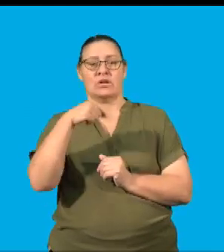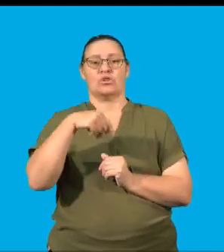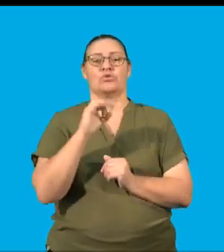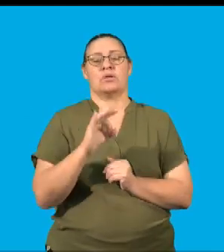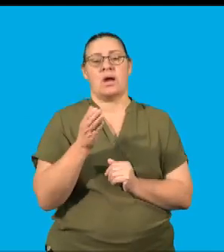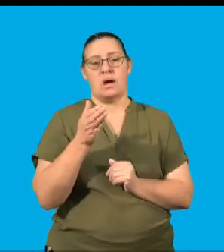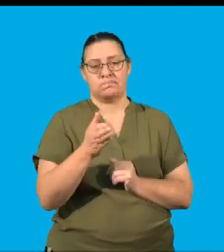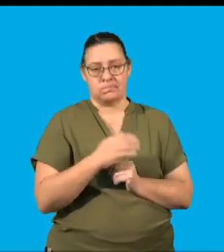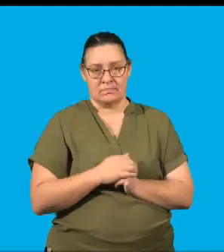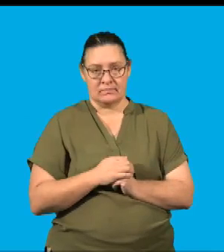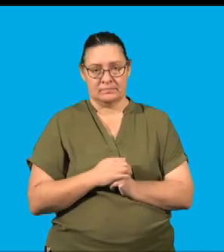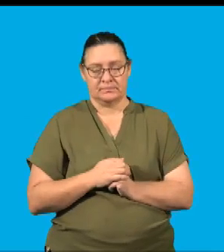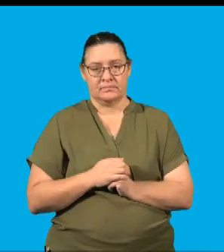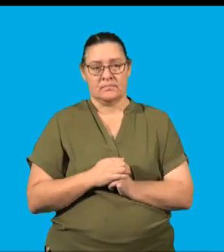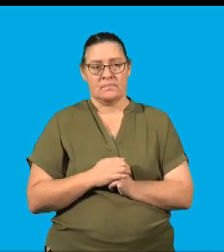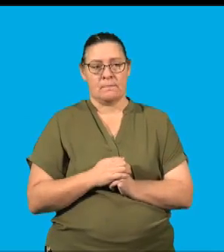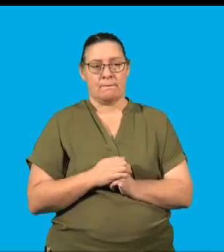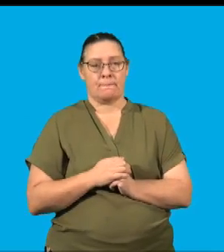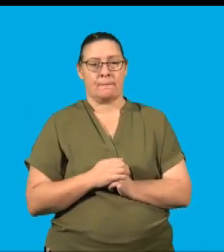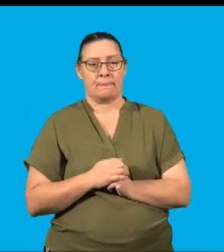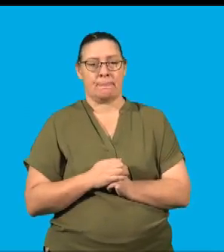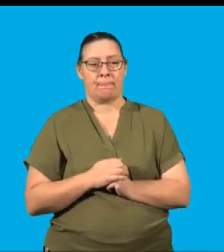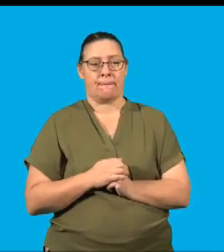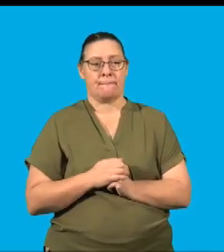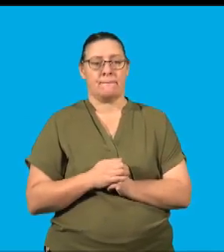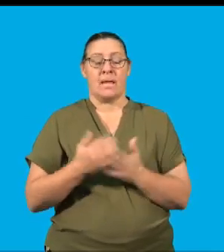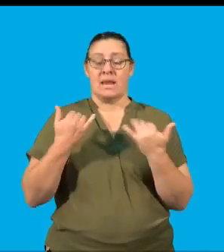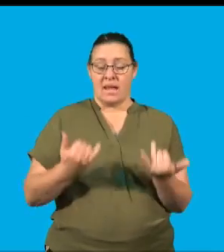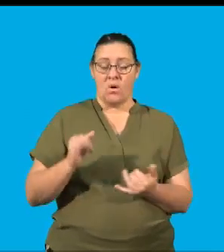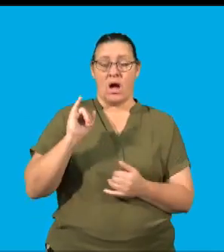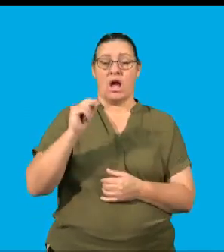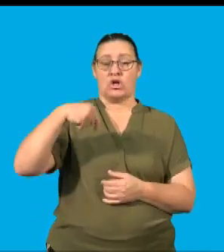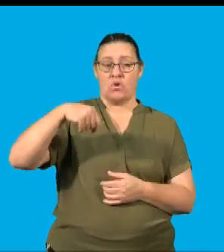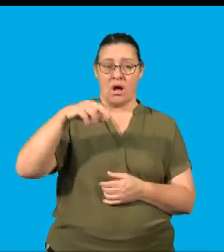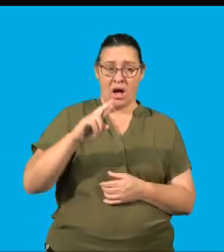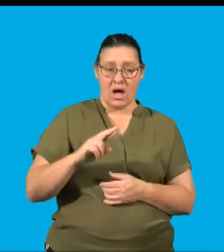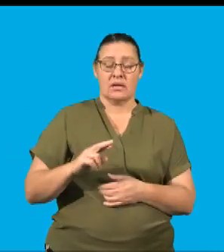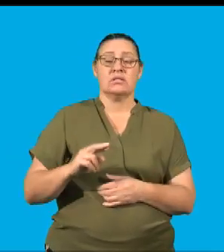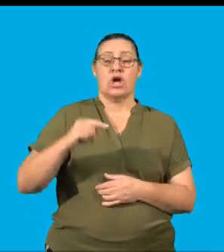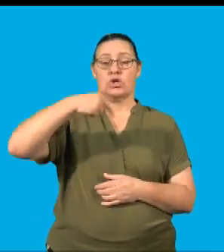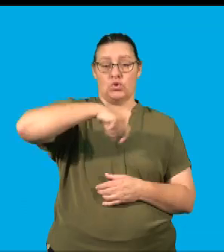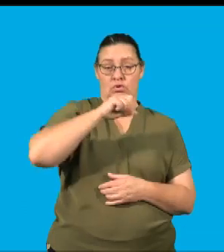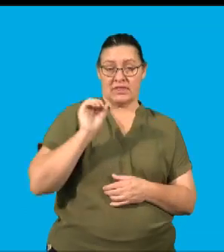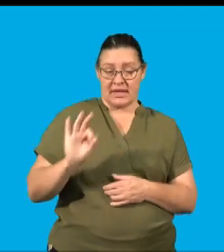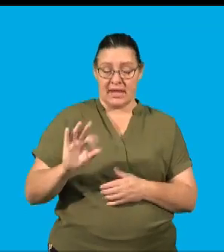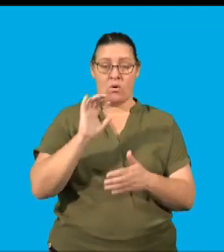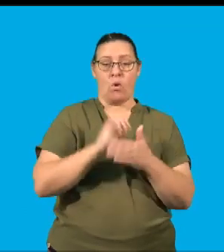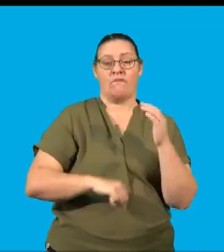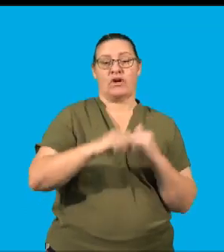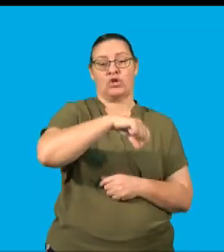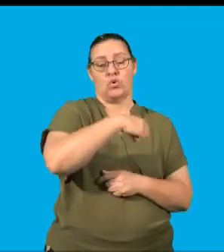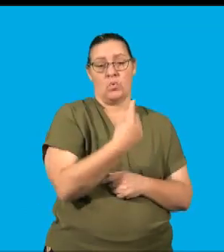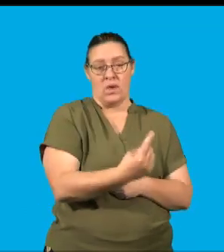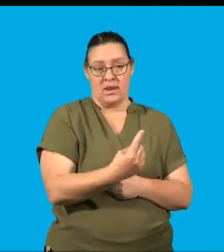here Q3 is 72. And then the interquartile range formula, again, it